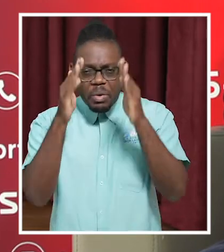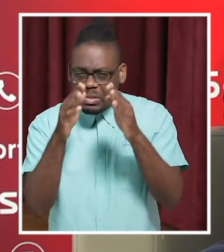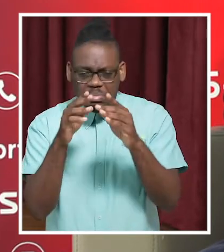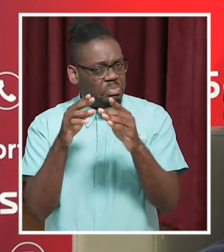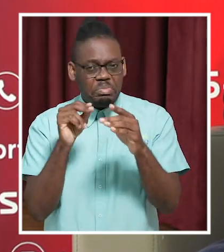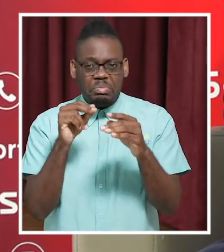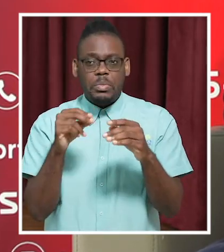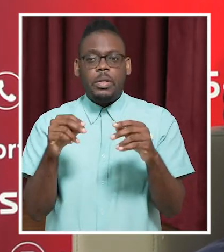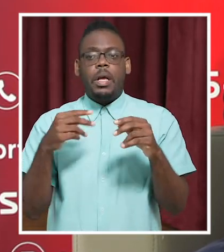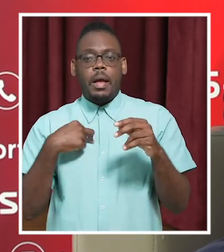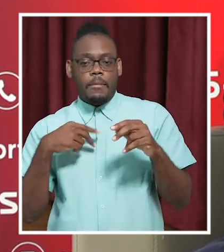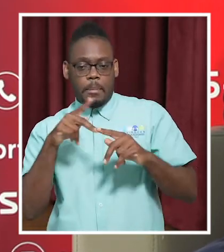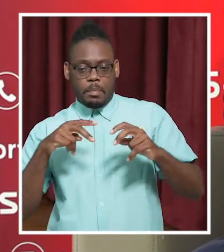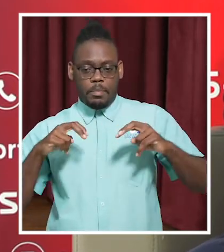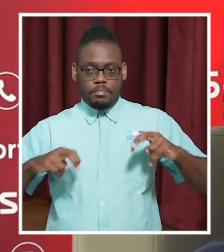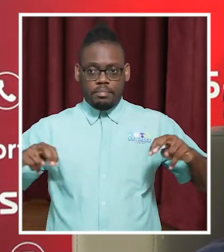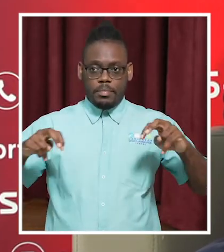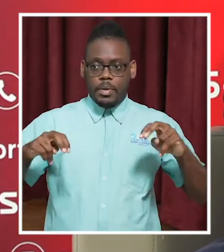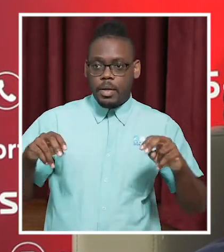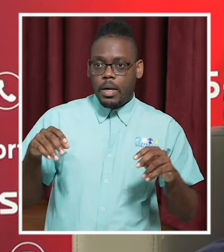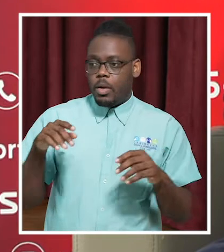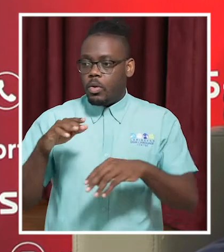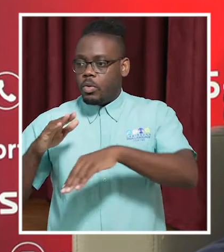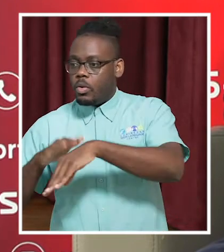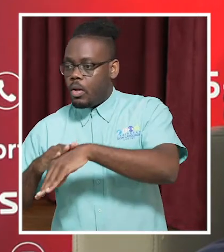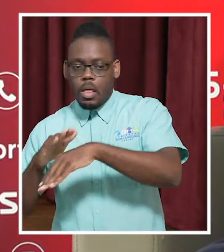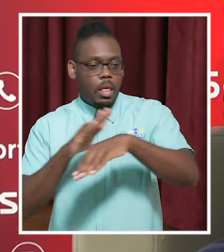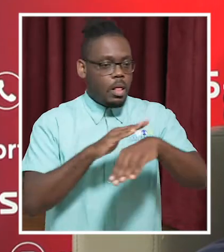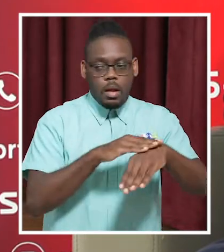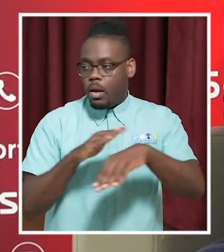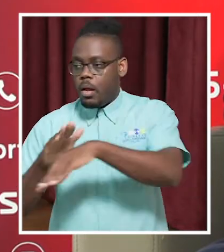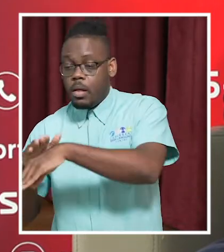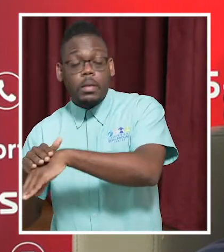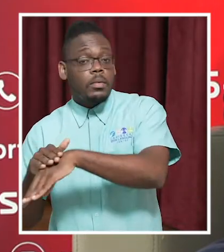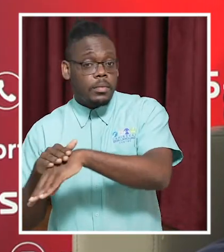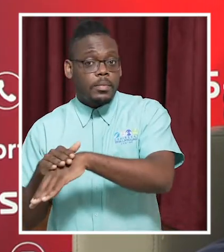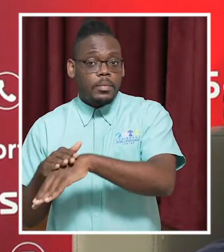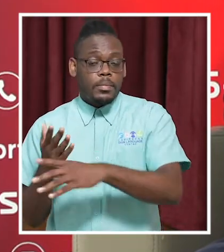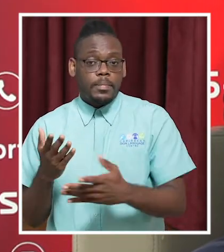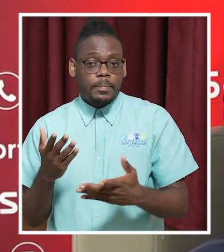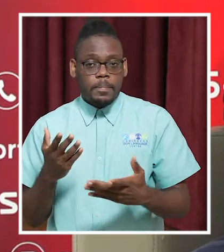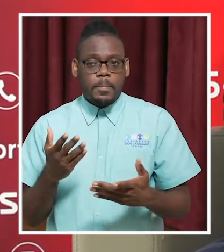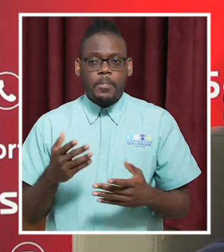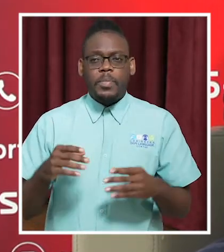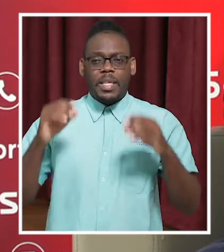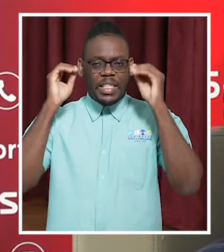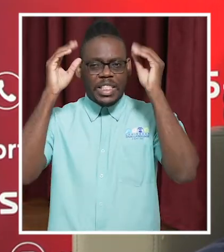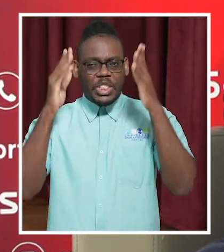on school. And when this occurs, they tend to come to the attention of the teacher and, of course,